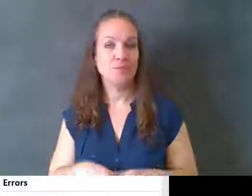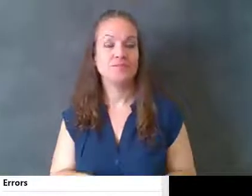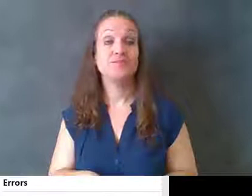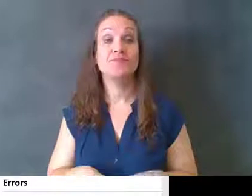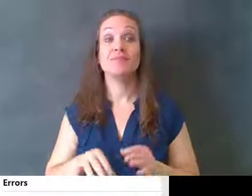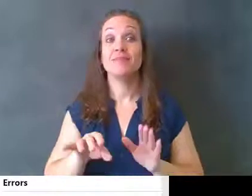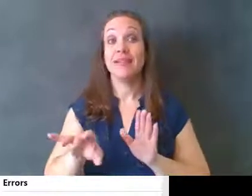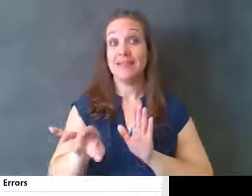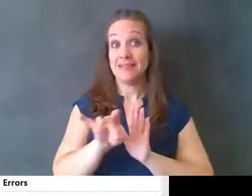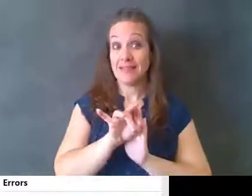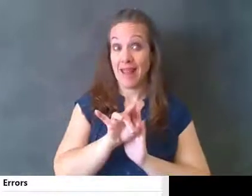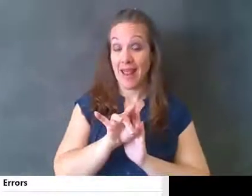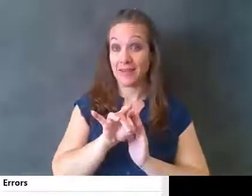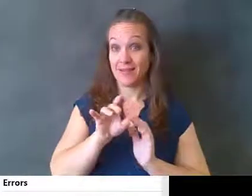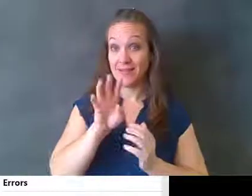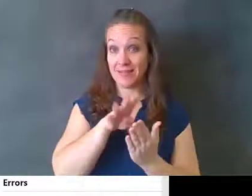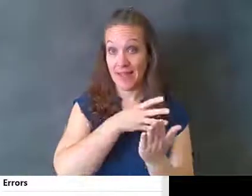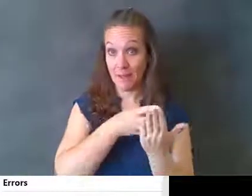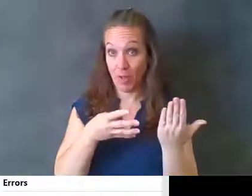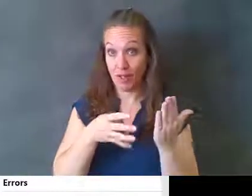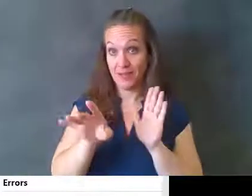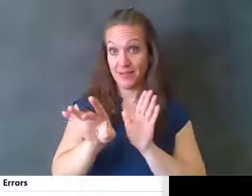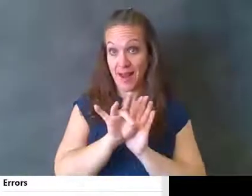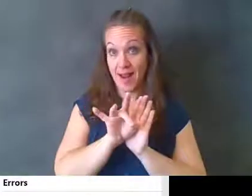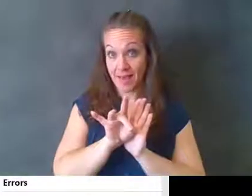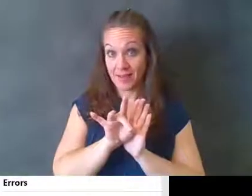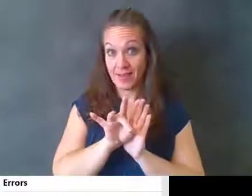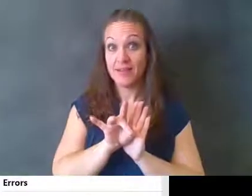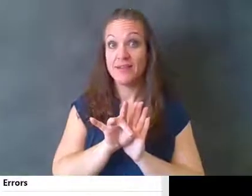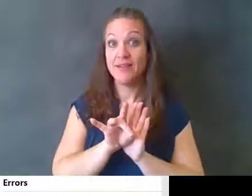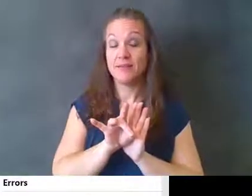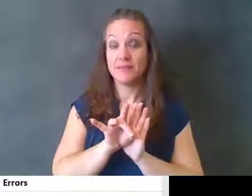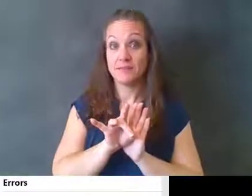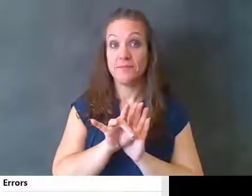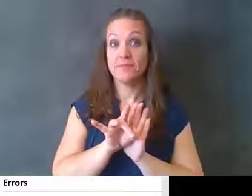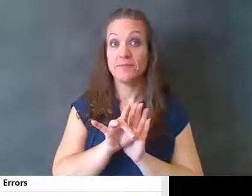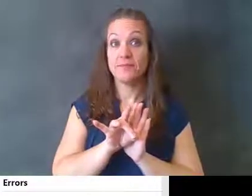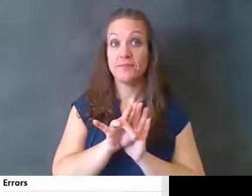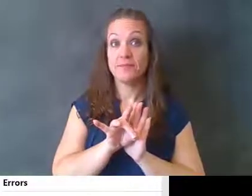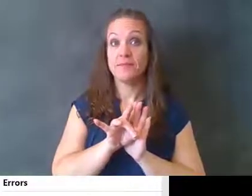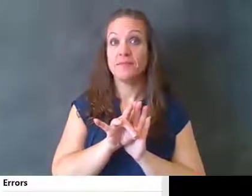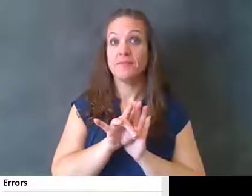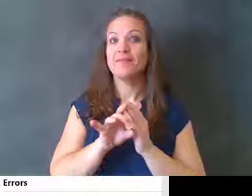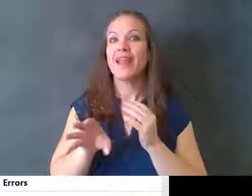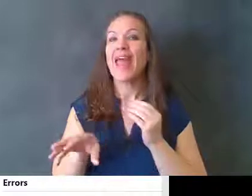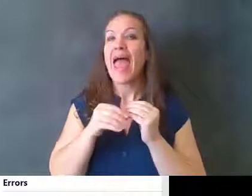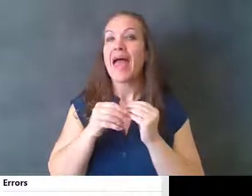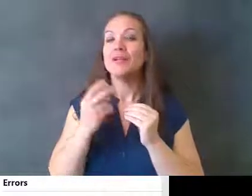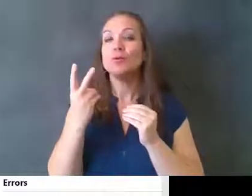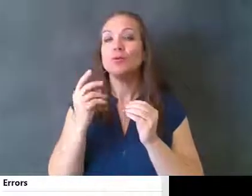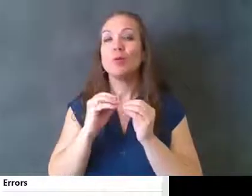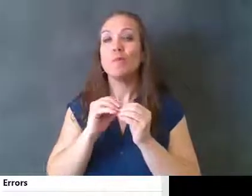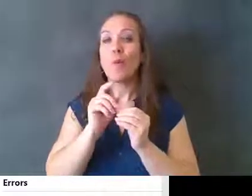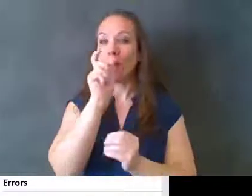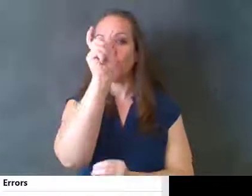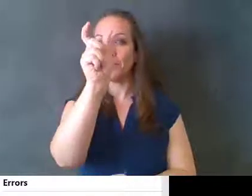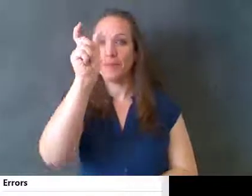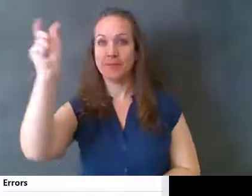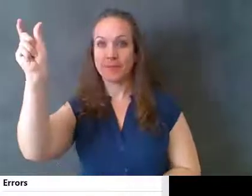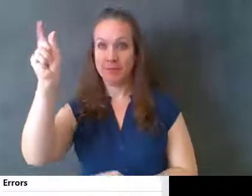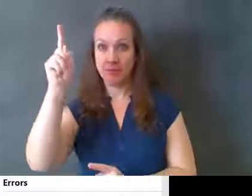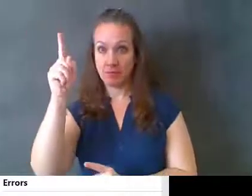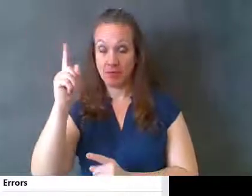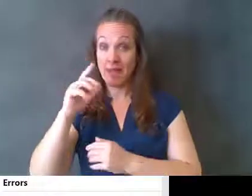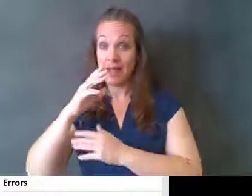here. And when you select your table, it will pull up two more options on your ribbon. It'll say Table Design